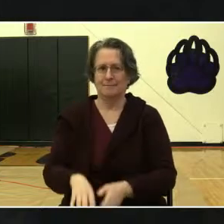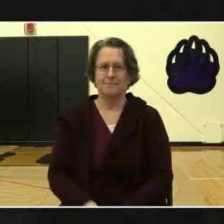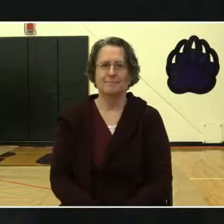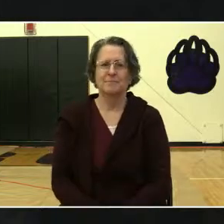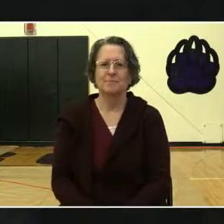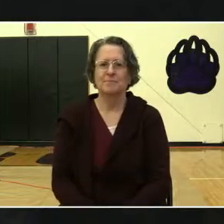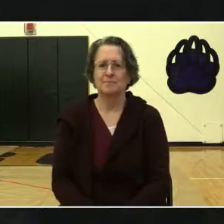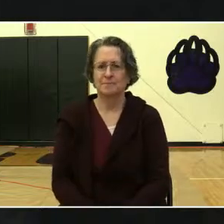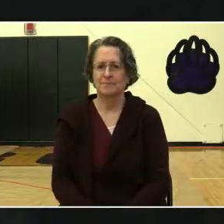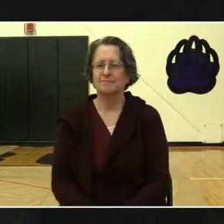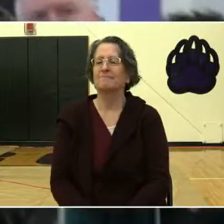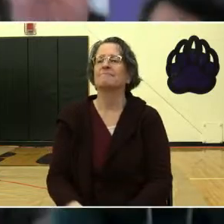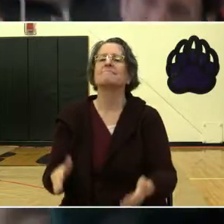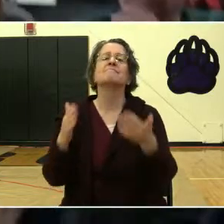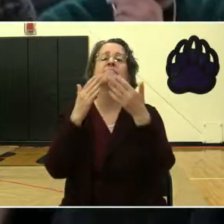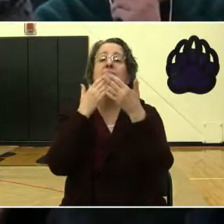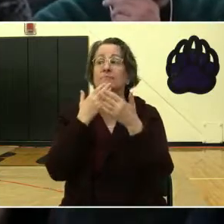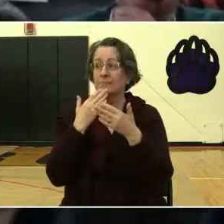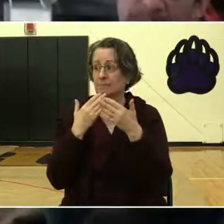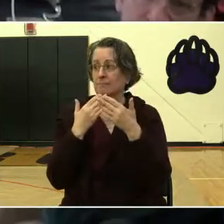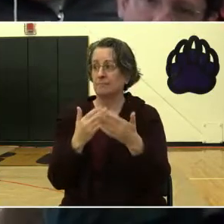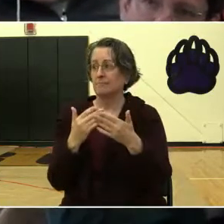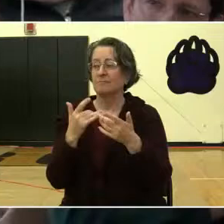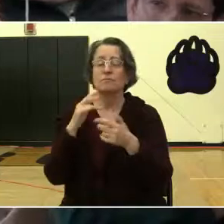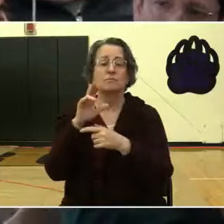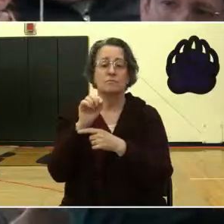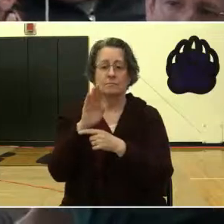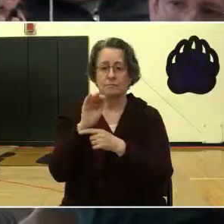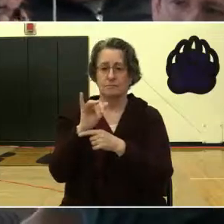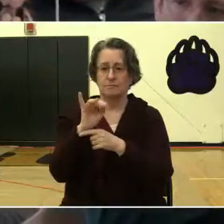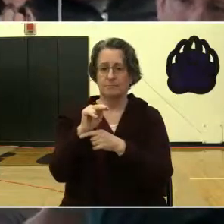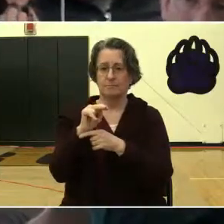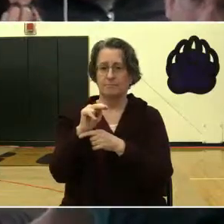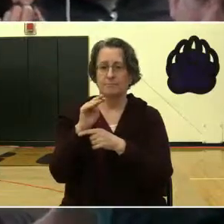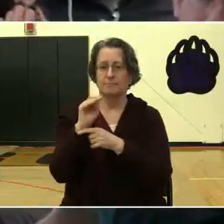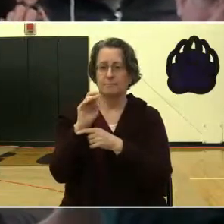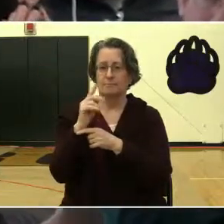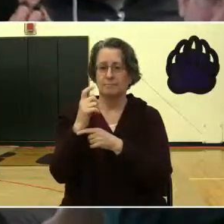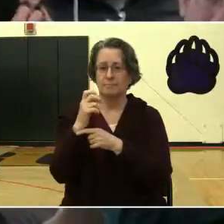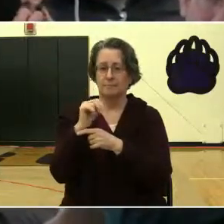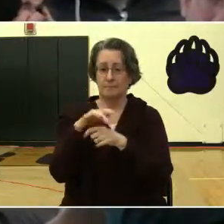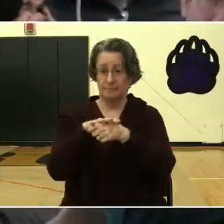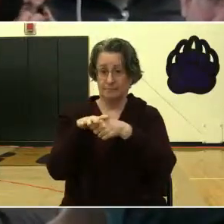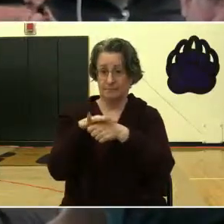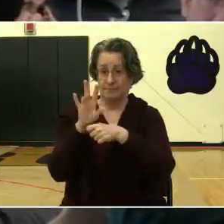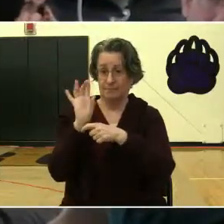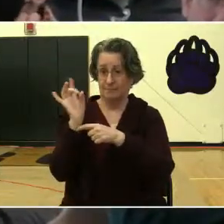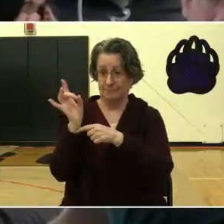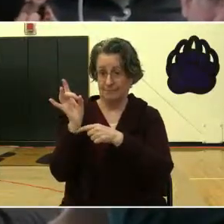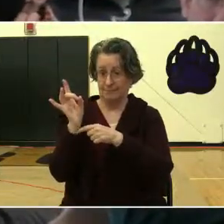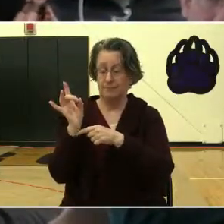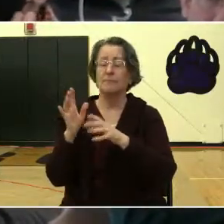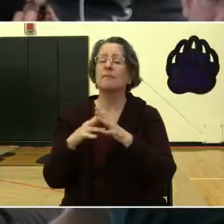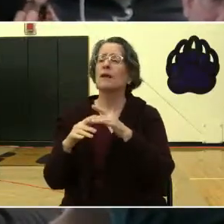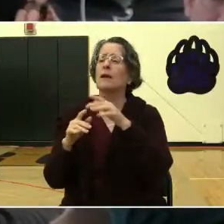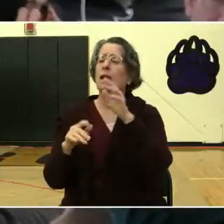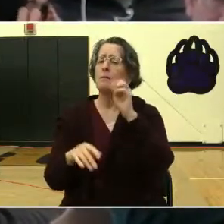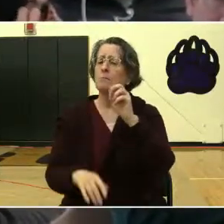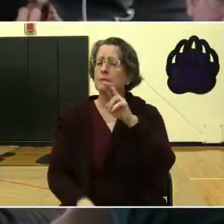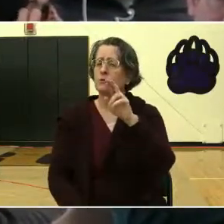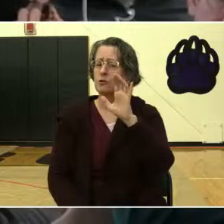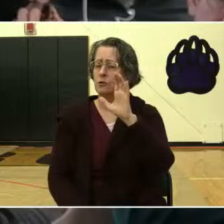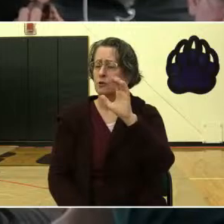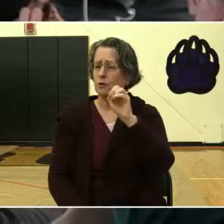Morgan thank you Robin Morgan District 8 I just wanted to speak to um the idea that Mr Carval expressed